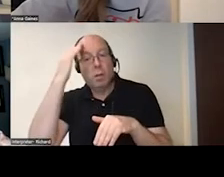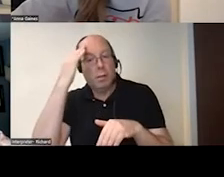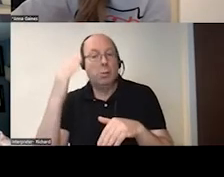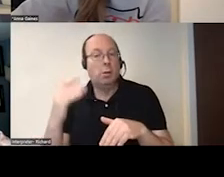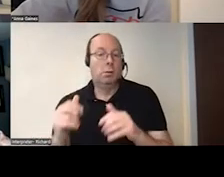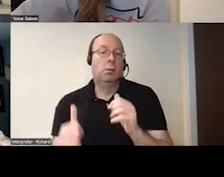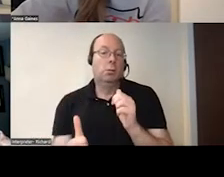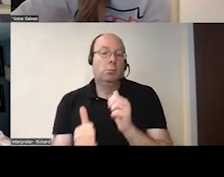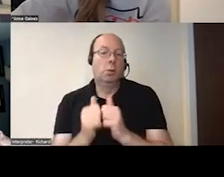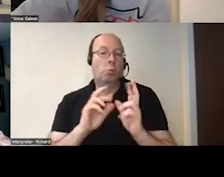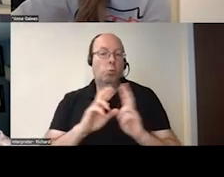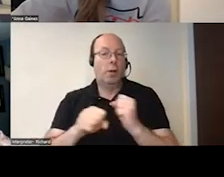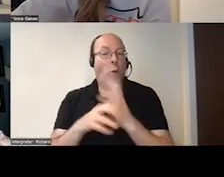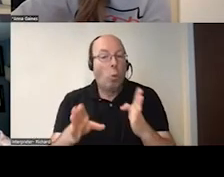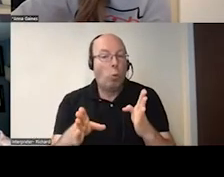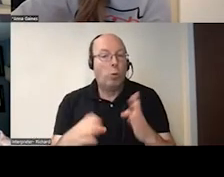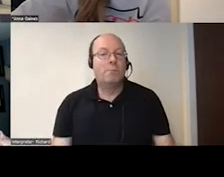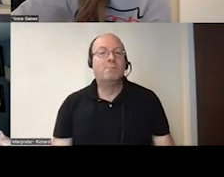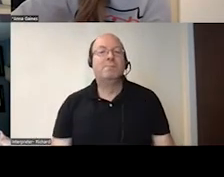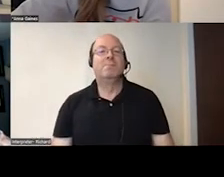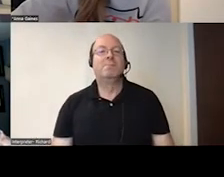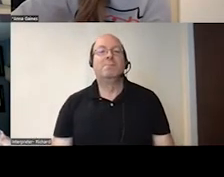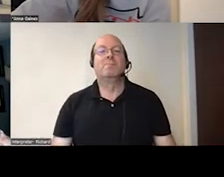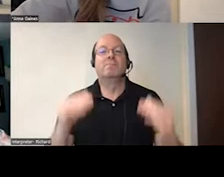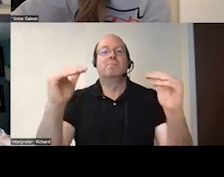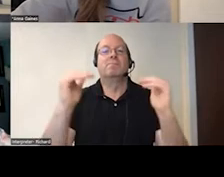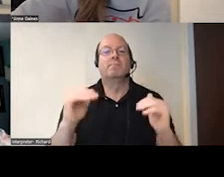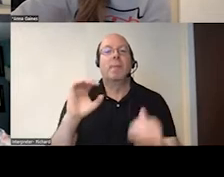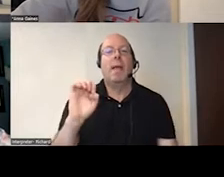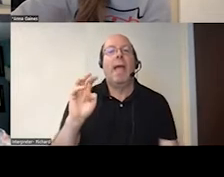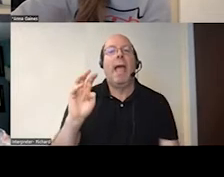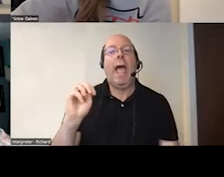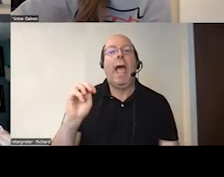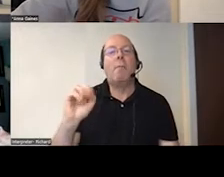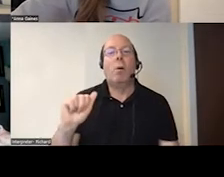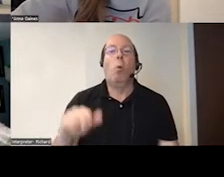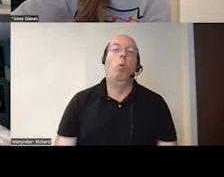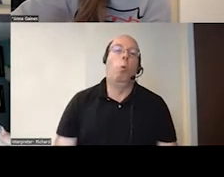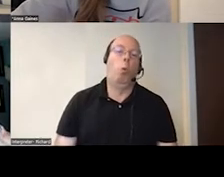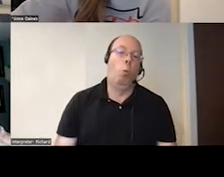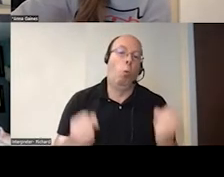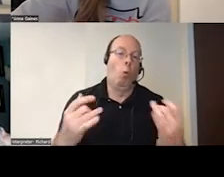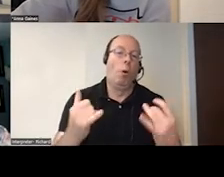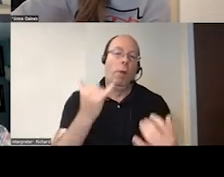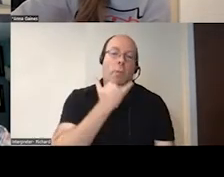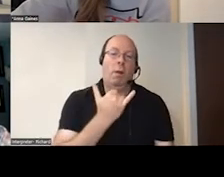it's good. Emma. Yeah, I've made a lot of mistakes.